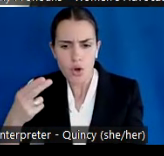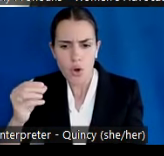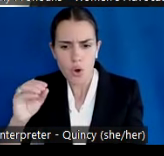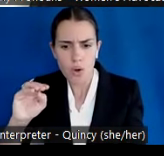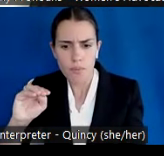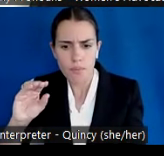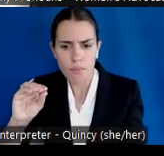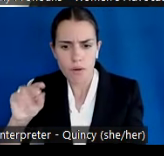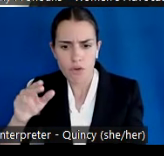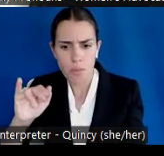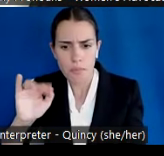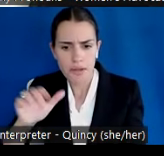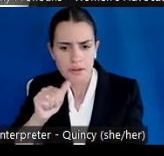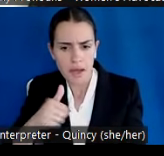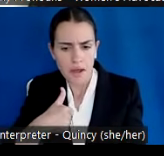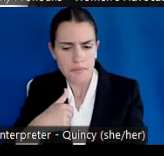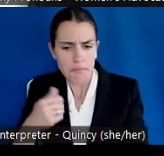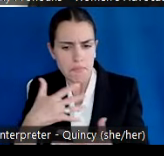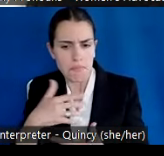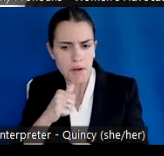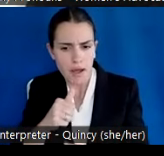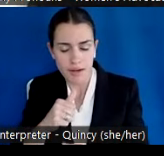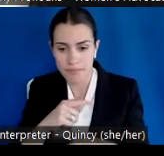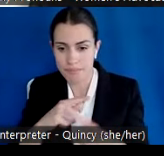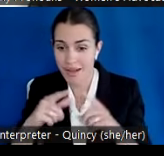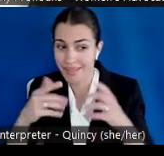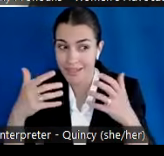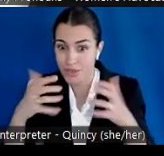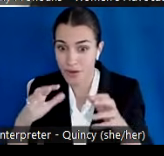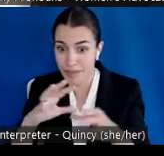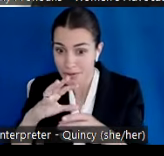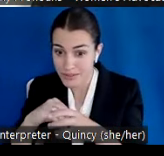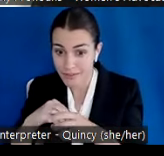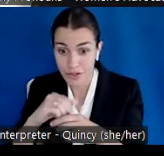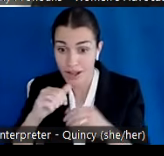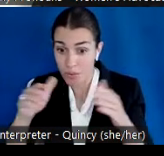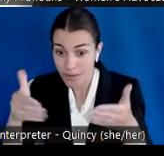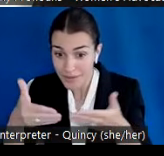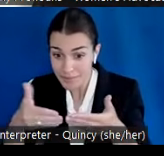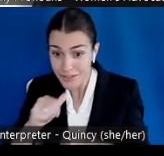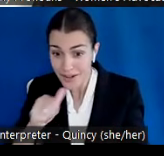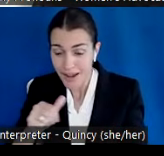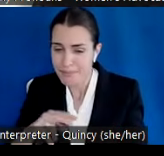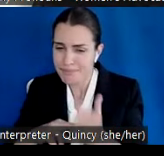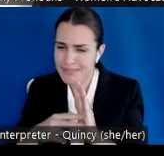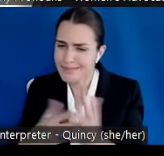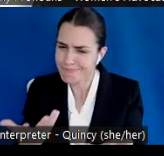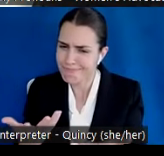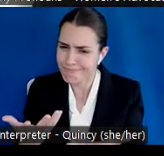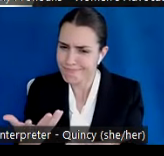they don't want to be inclusive. Like they don't want to be welcoming. And so those are all things to really think about as well